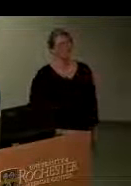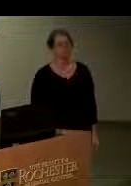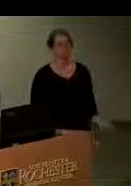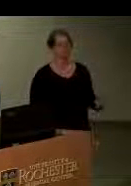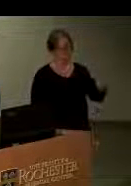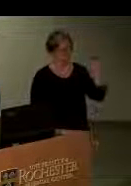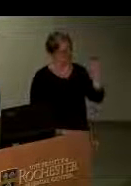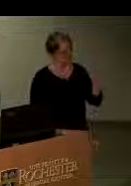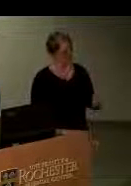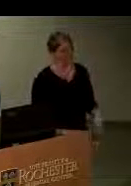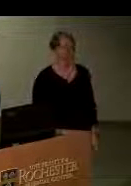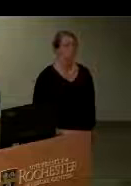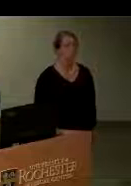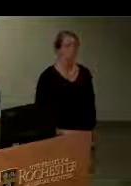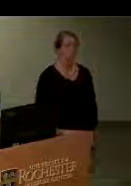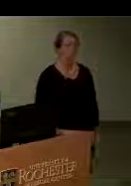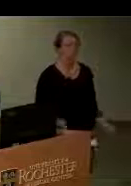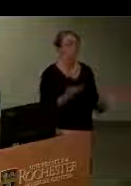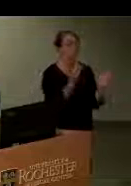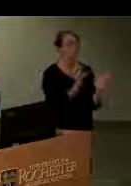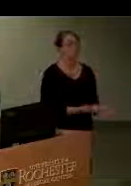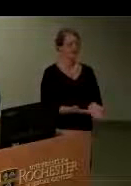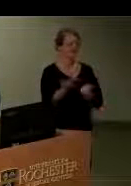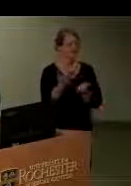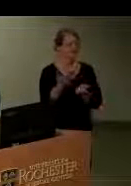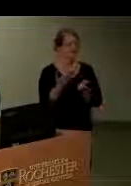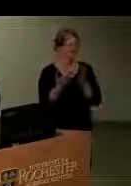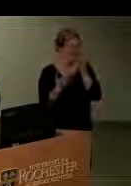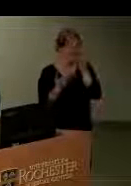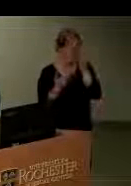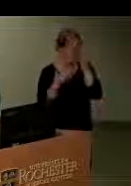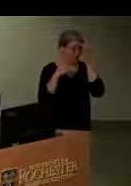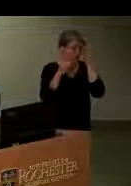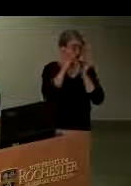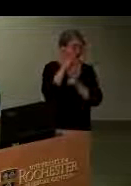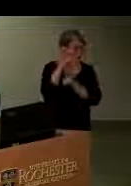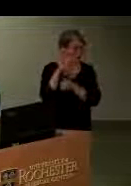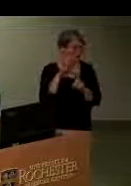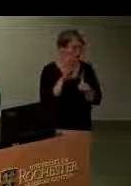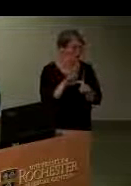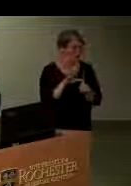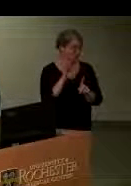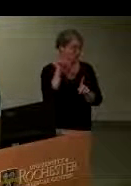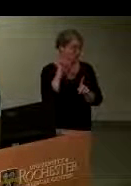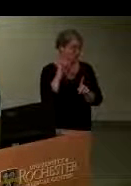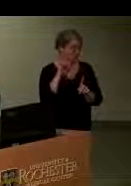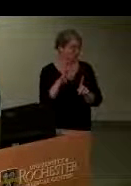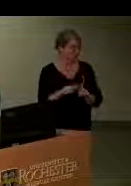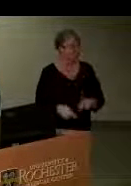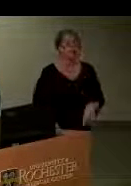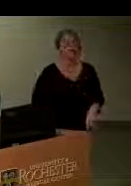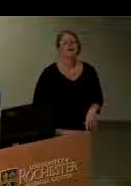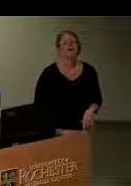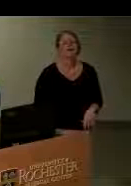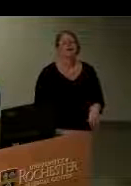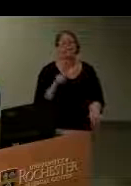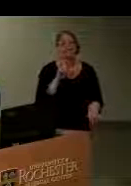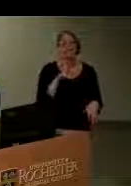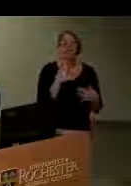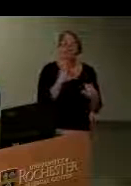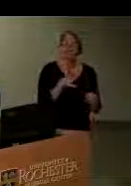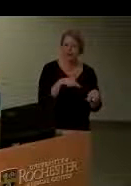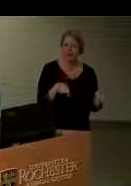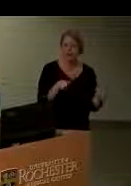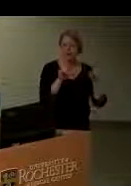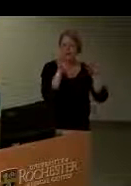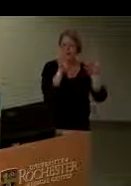okay. So they bring me out and they have a barbecue in his backyard. And I really like these. These were